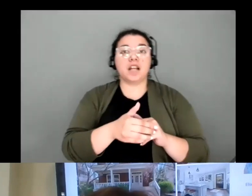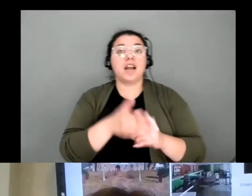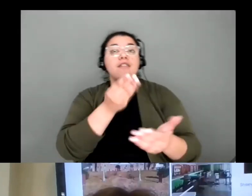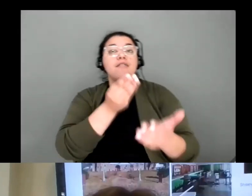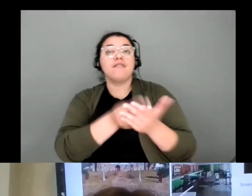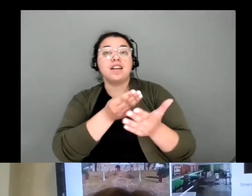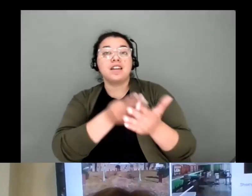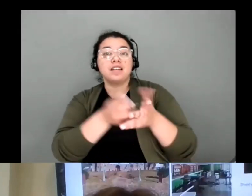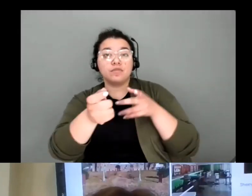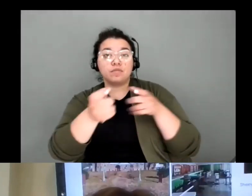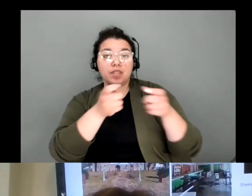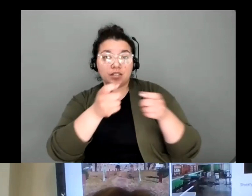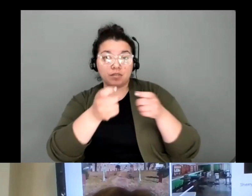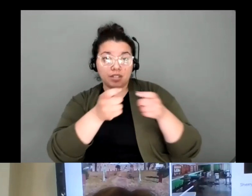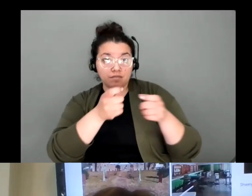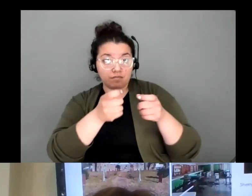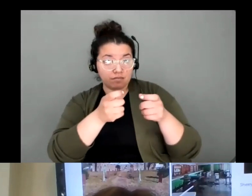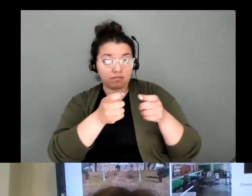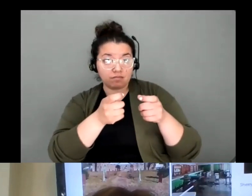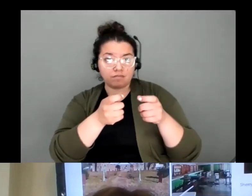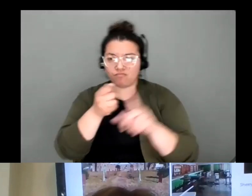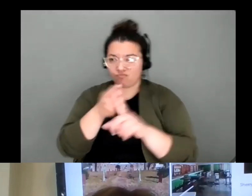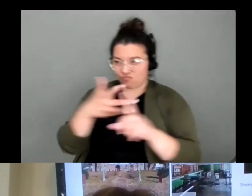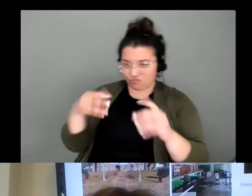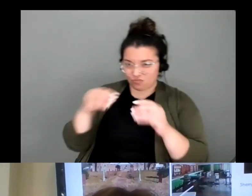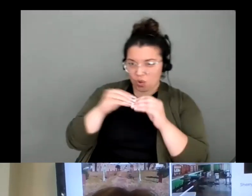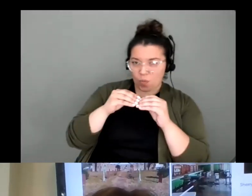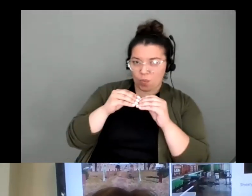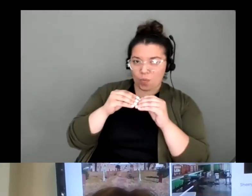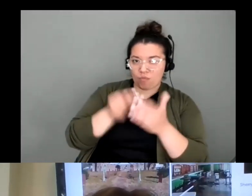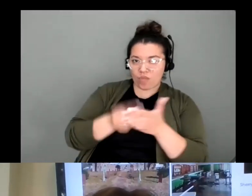management. Ooh, tell me more about that. What do you mean by